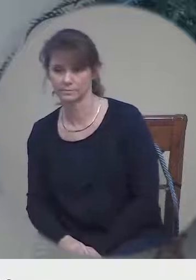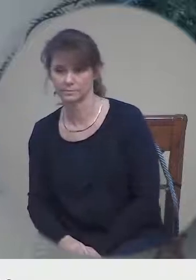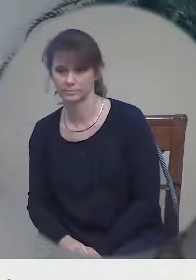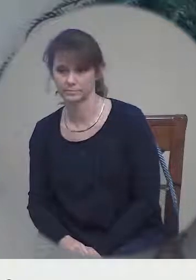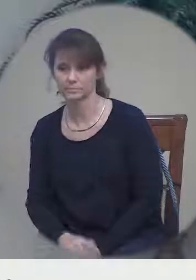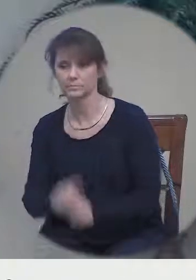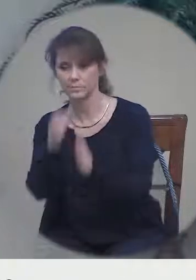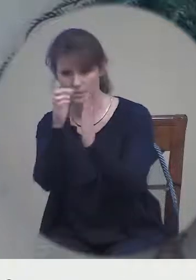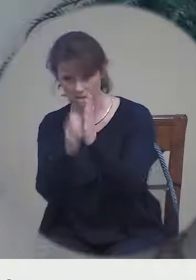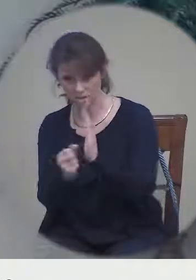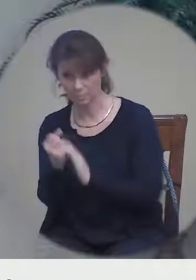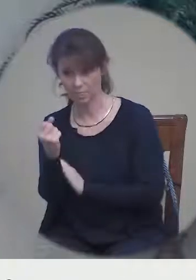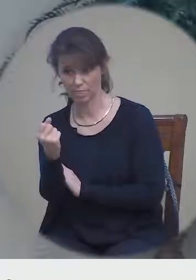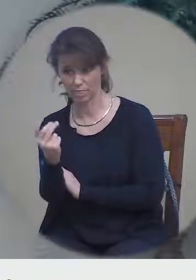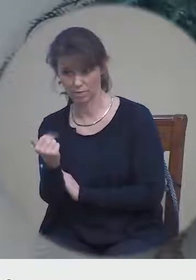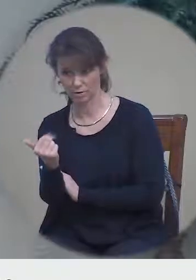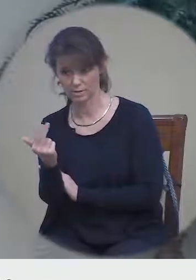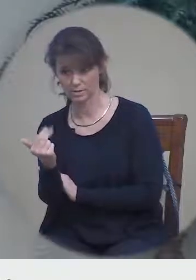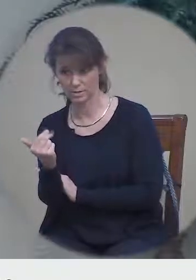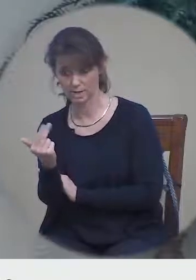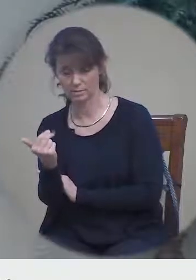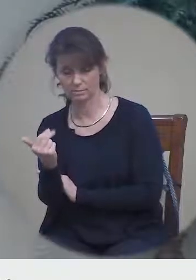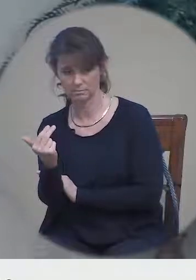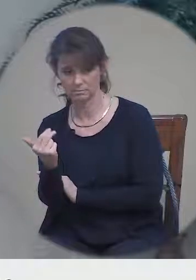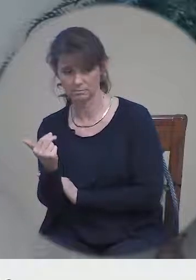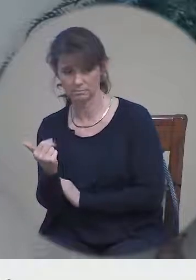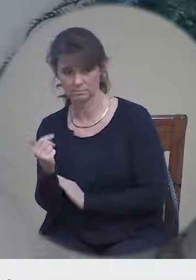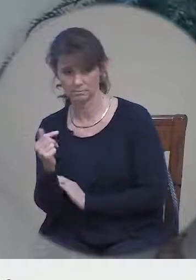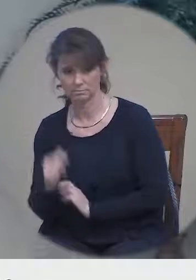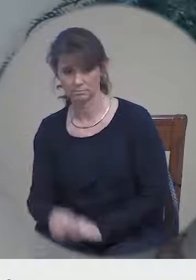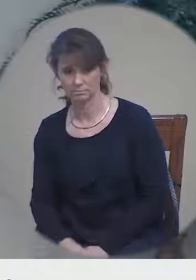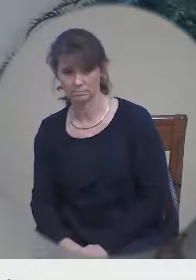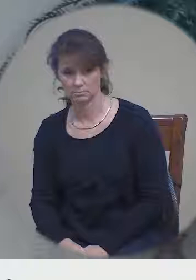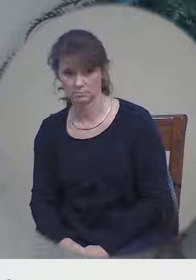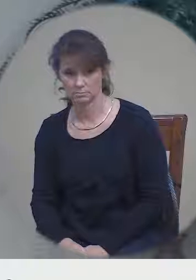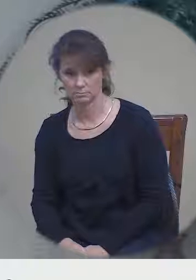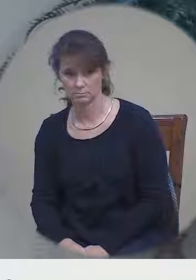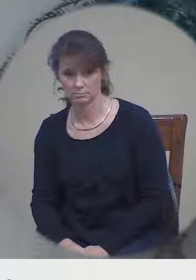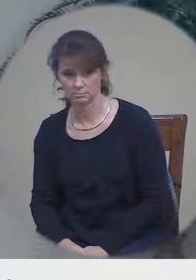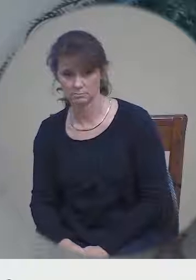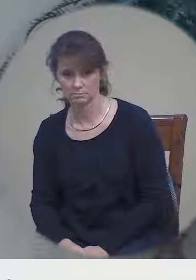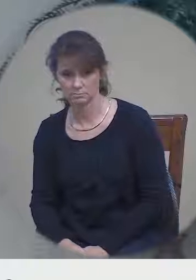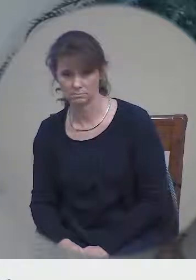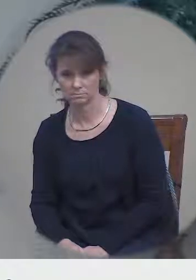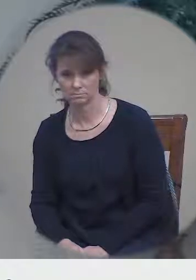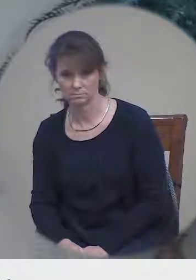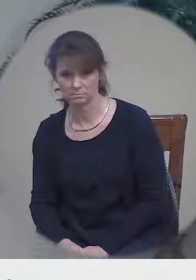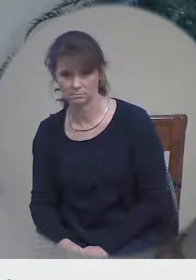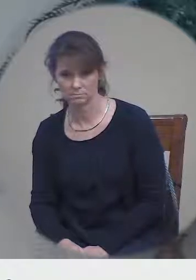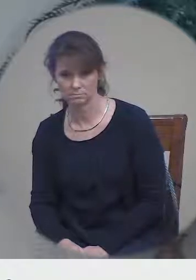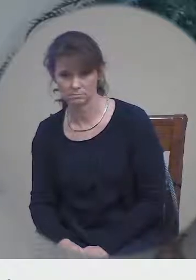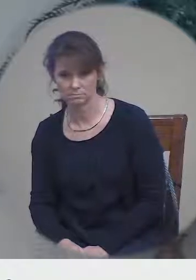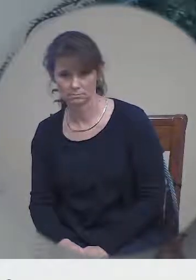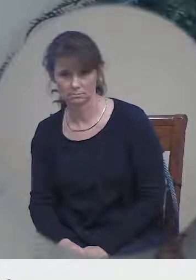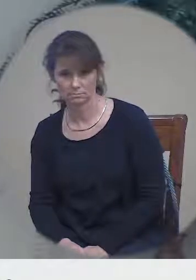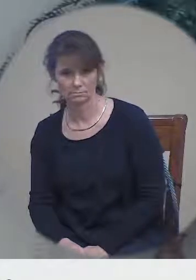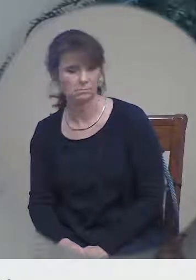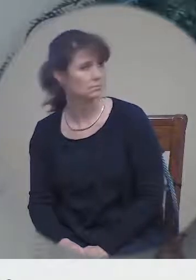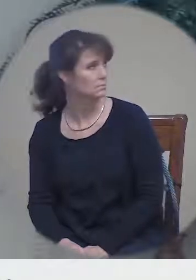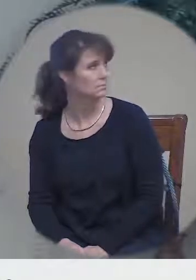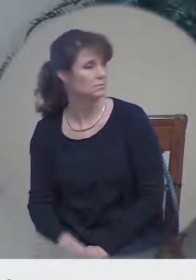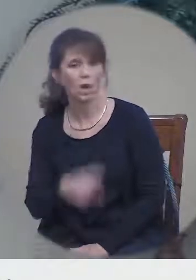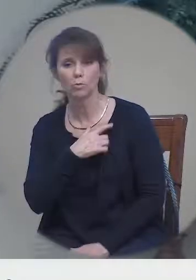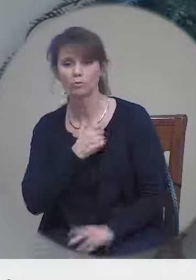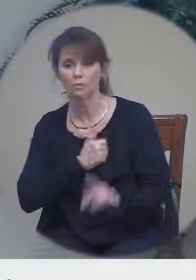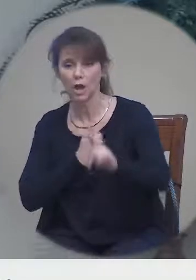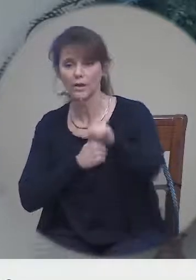13, and we'll just give you some of the beginnings of it, to some people, this looks like a laundry list of things left over. Oh, I'm